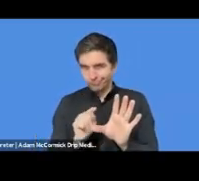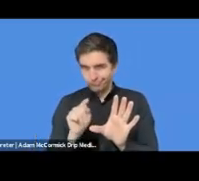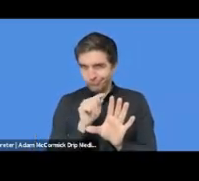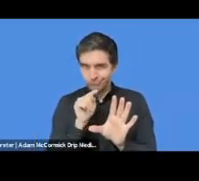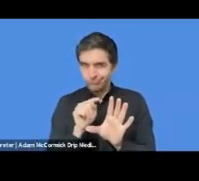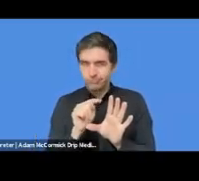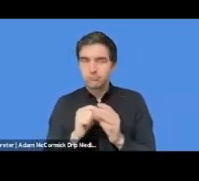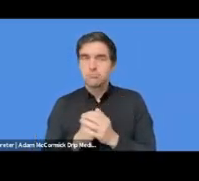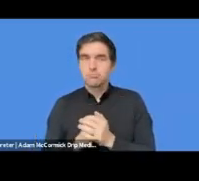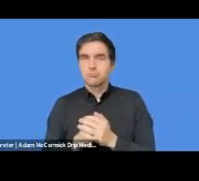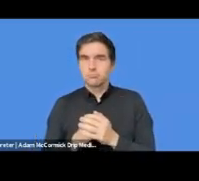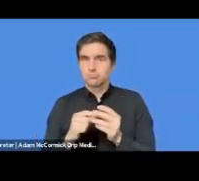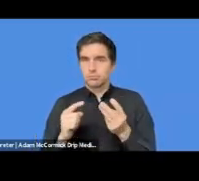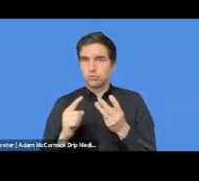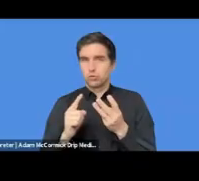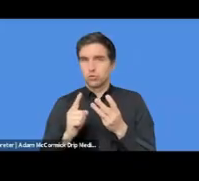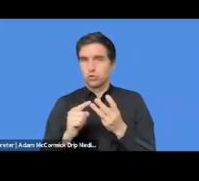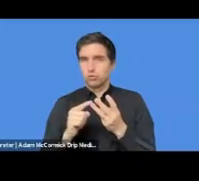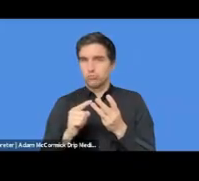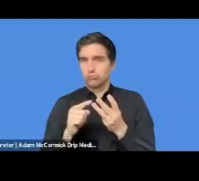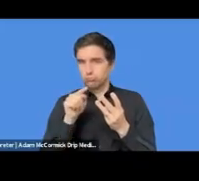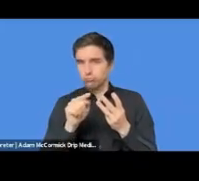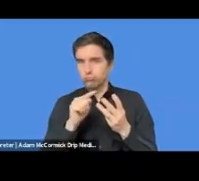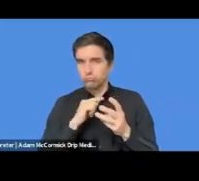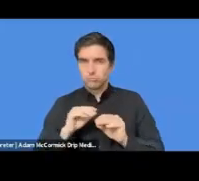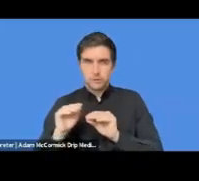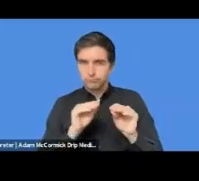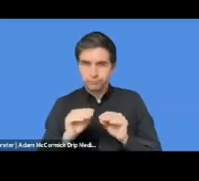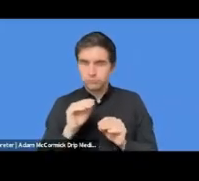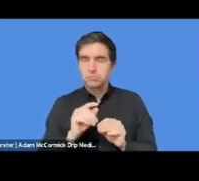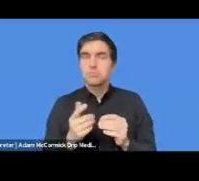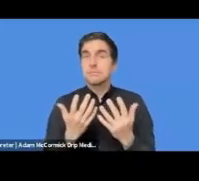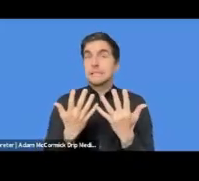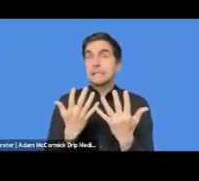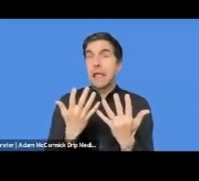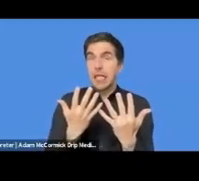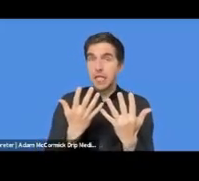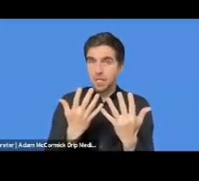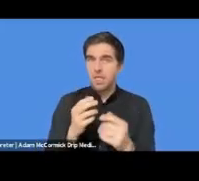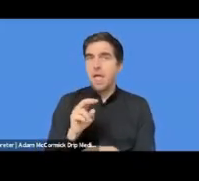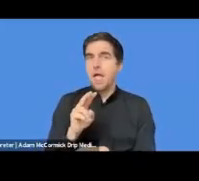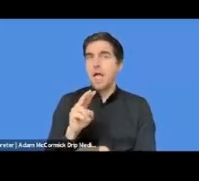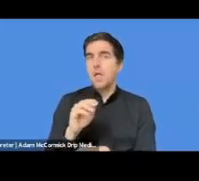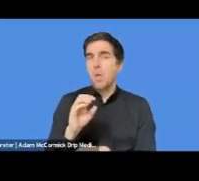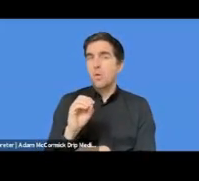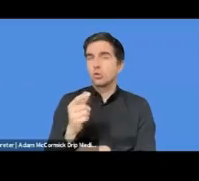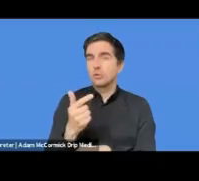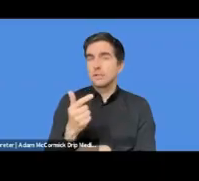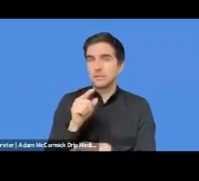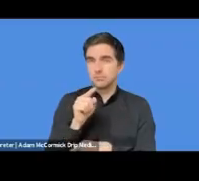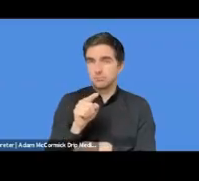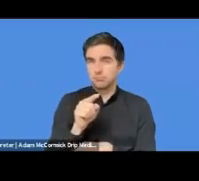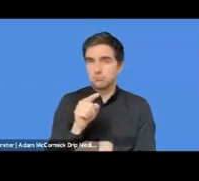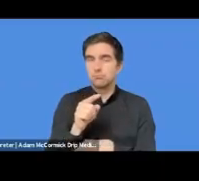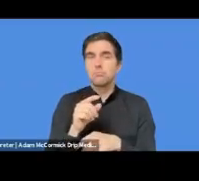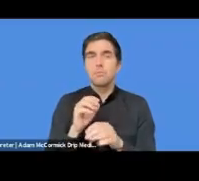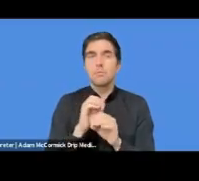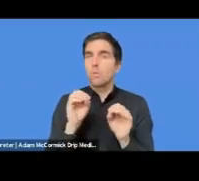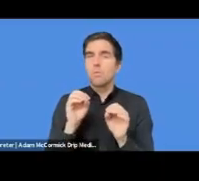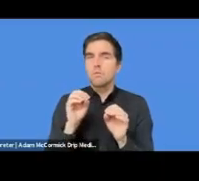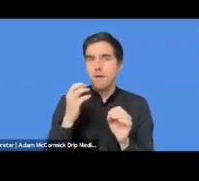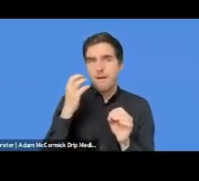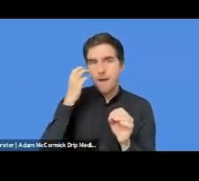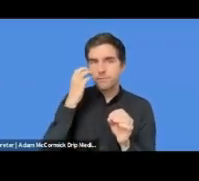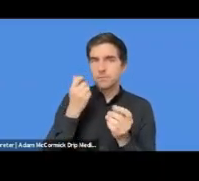had 30 stakeholders who were trained. We had 10 from the non-governmental organizations, 19 from